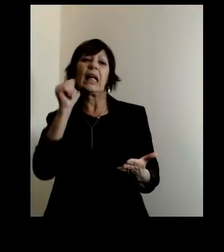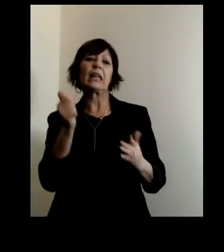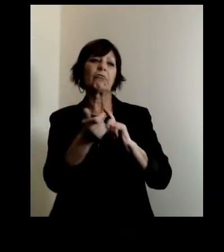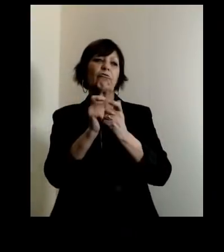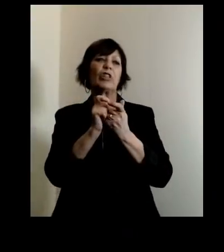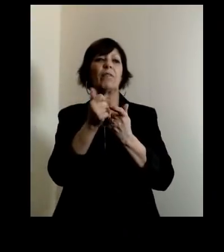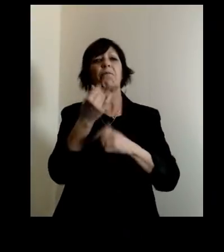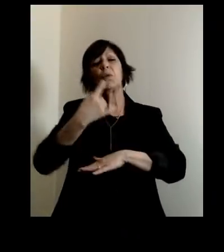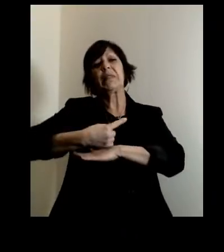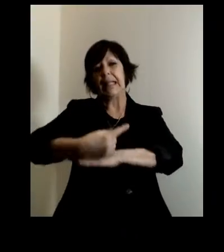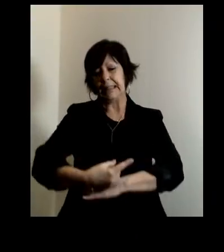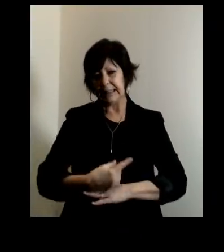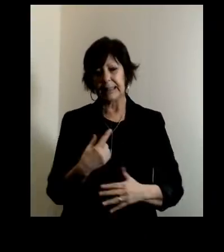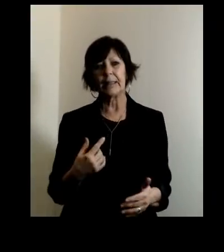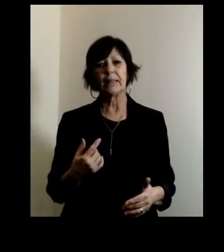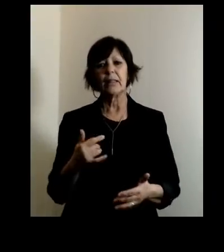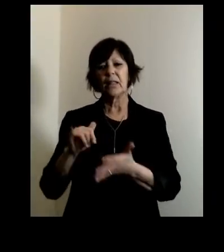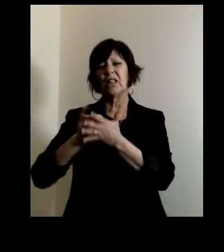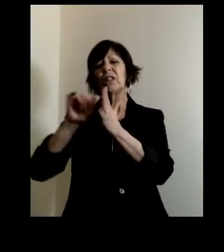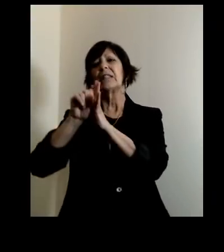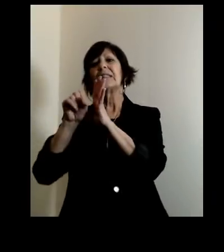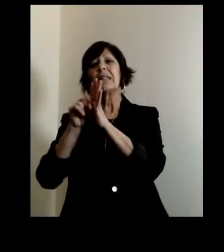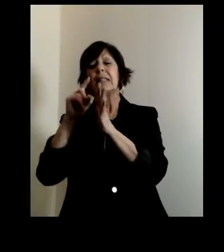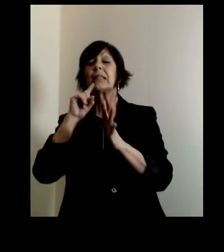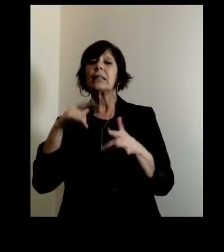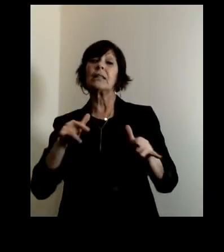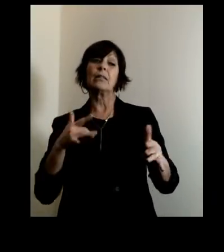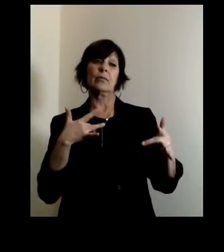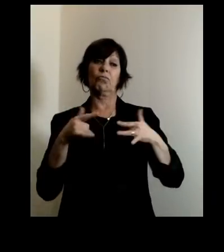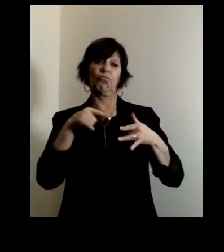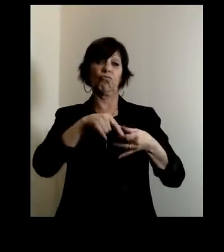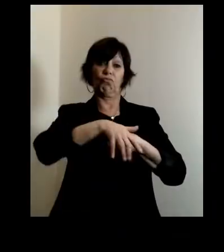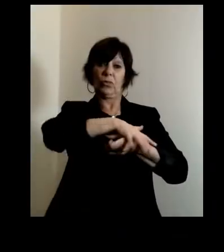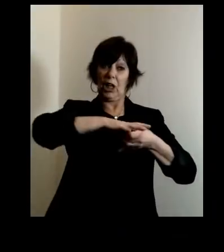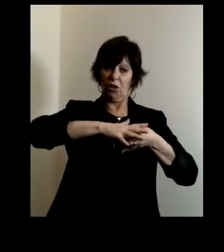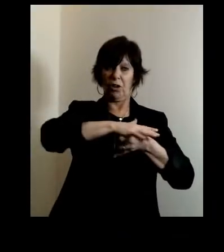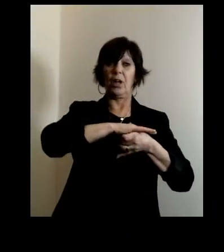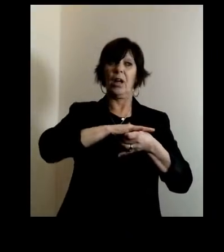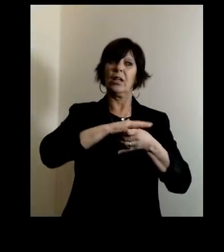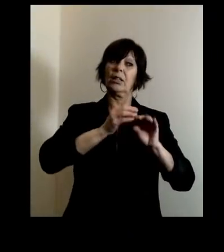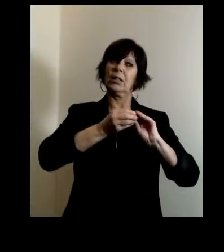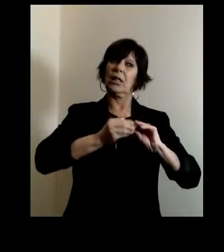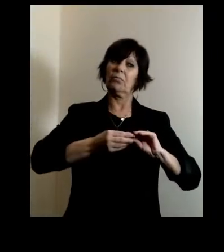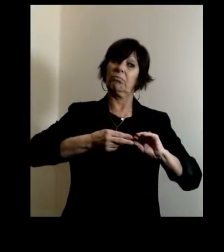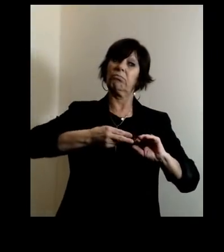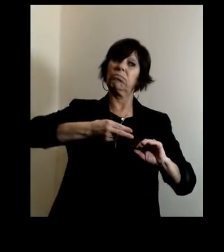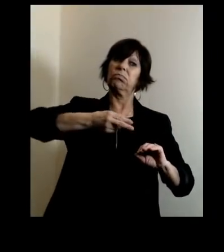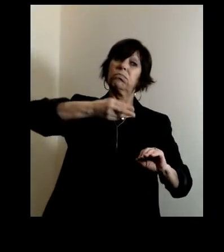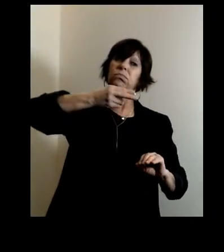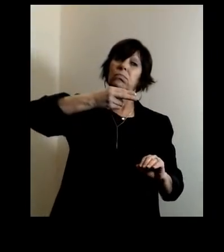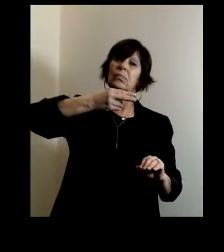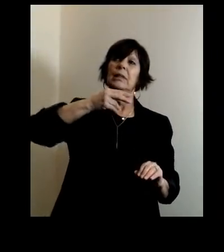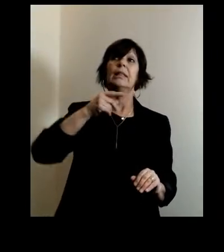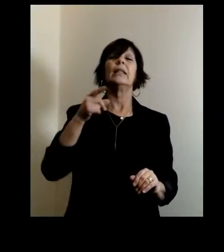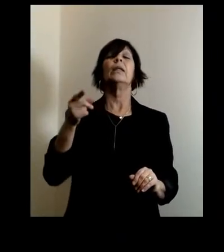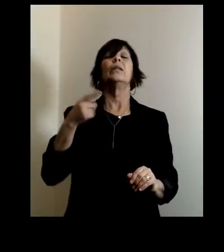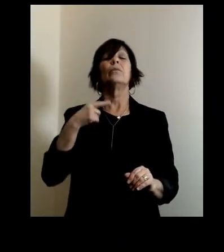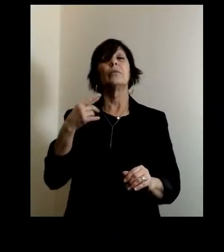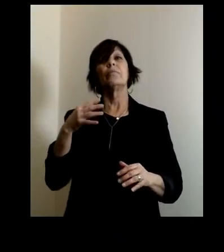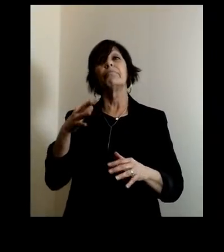least. New York State is still worried about the region and the growth of cases, communications with a number of the governor's staff